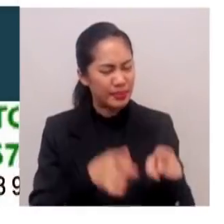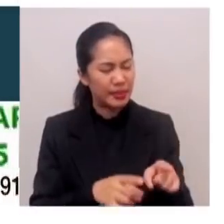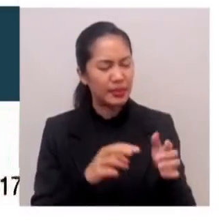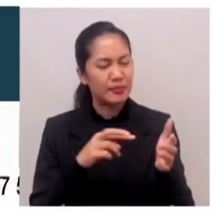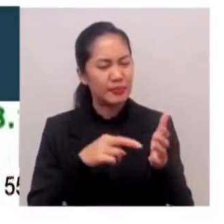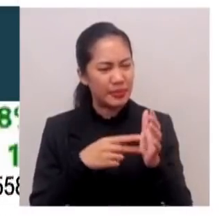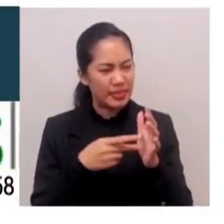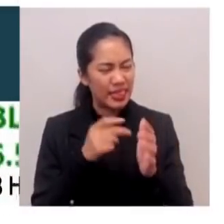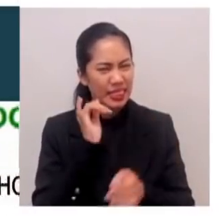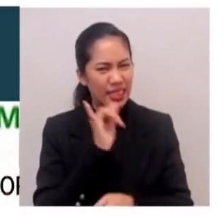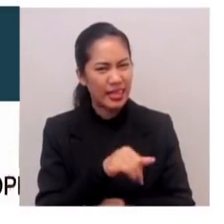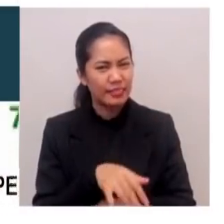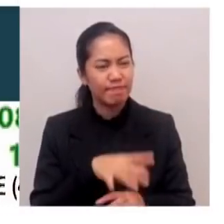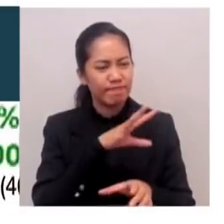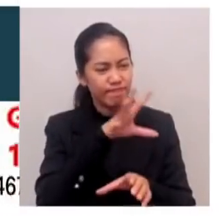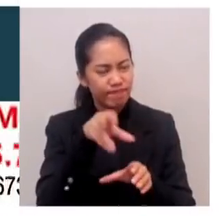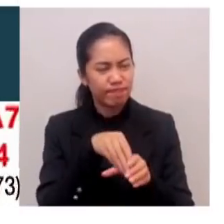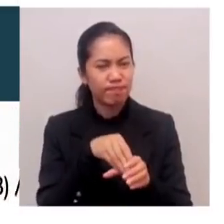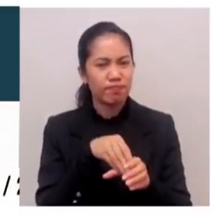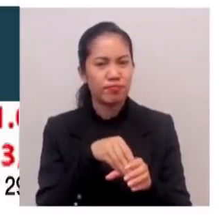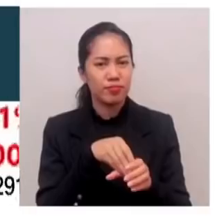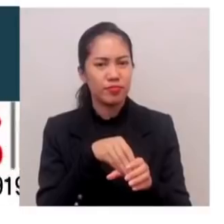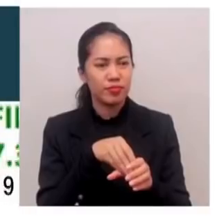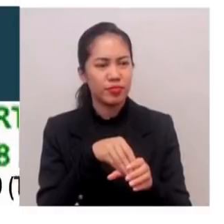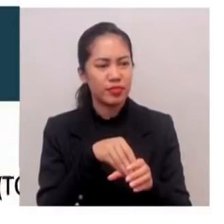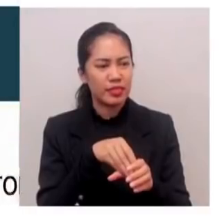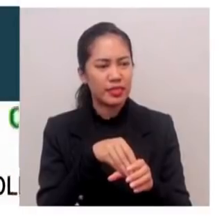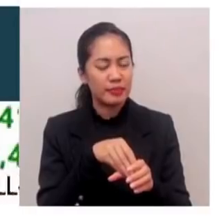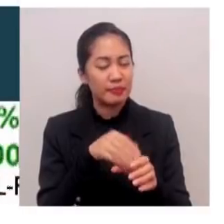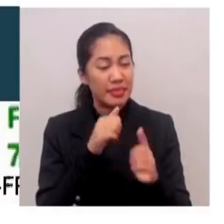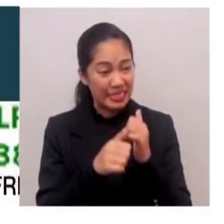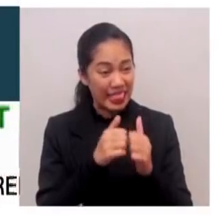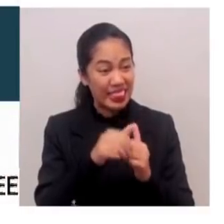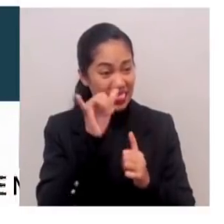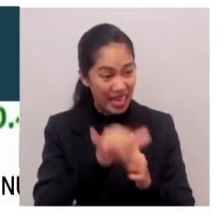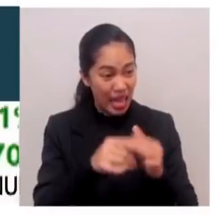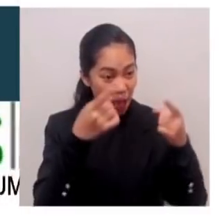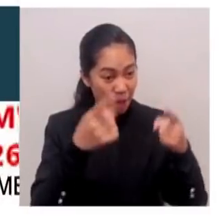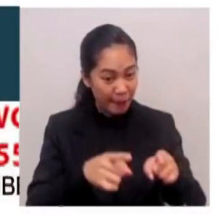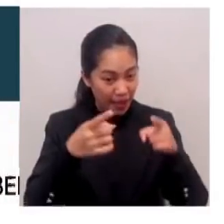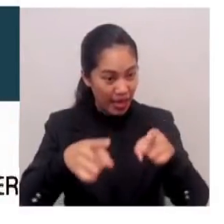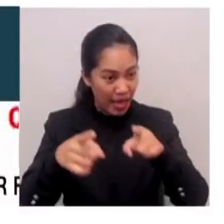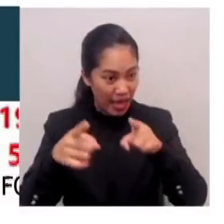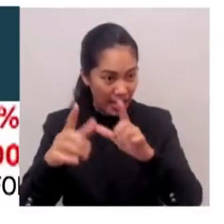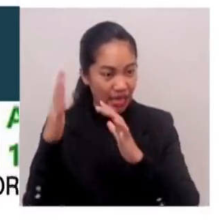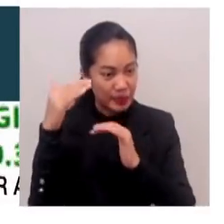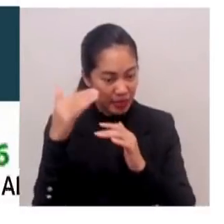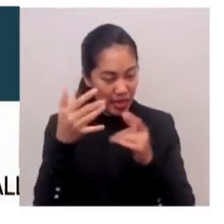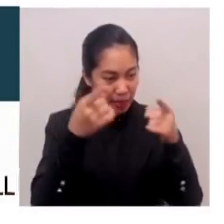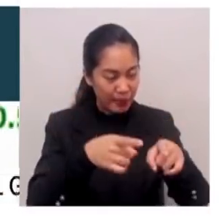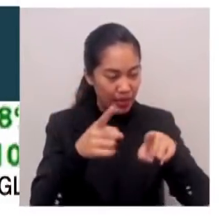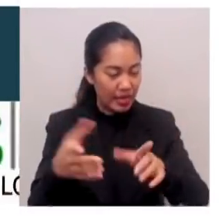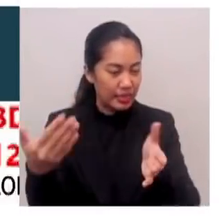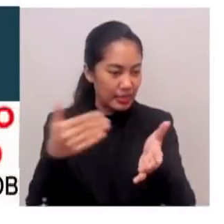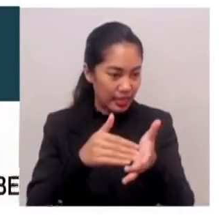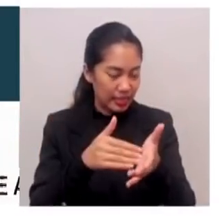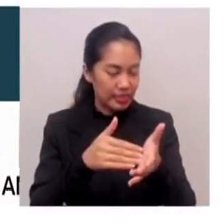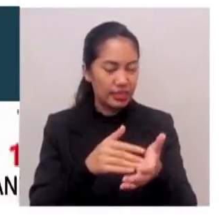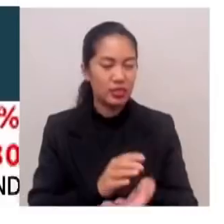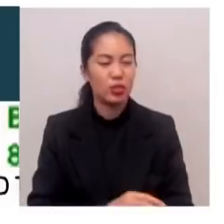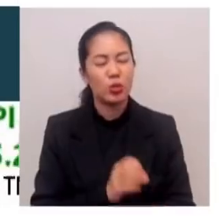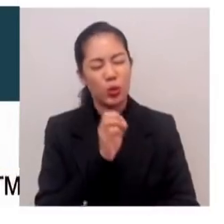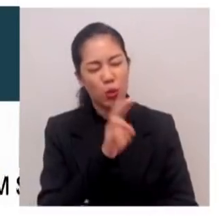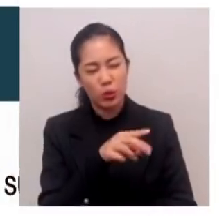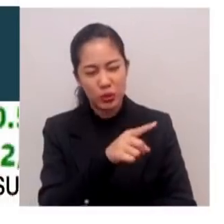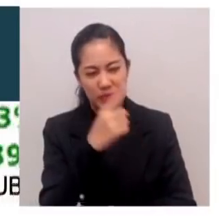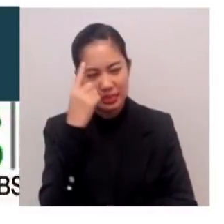as part of what is expected in the early days of this season, or do you think that this is